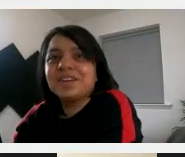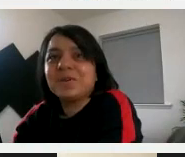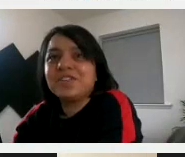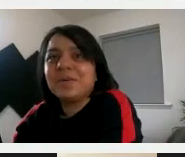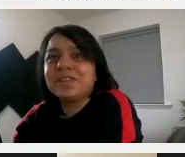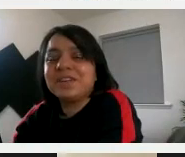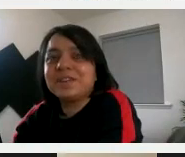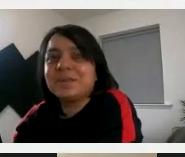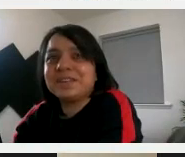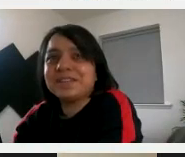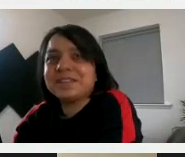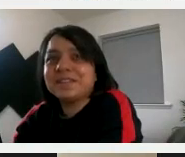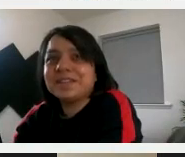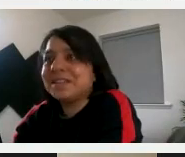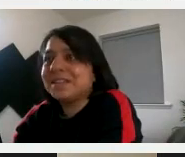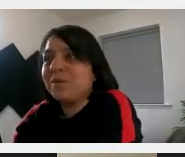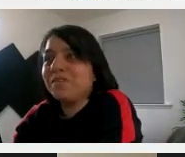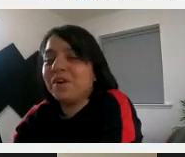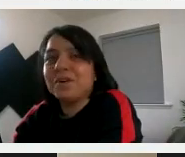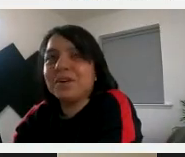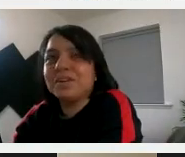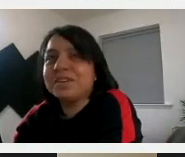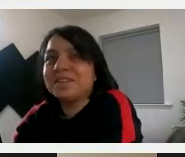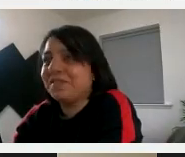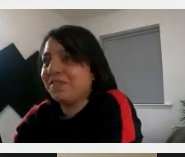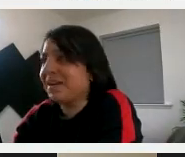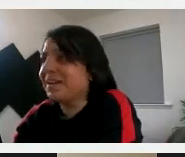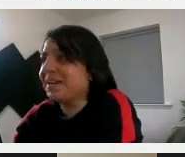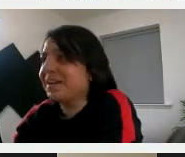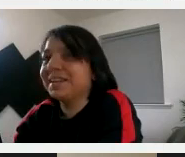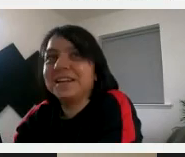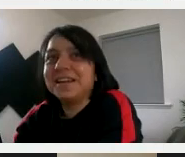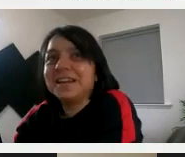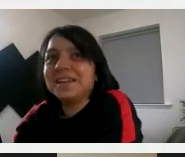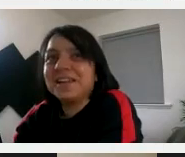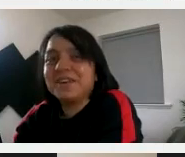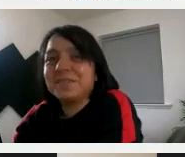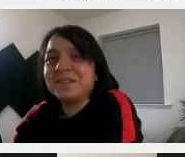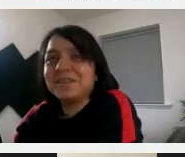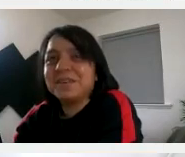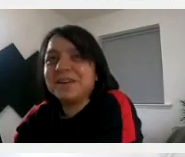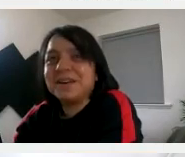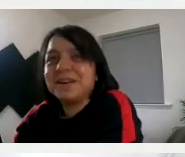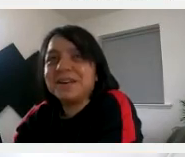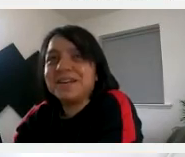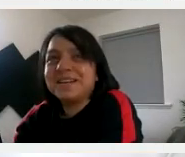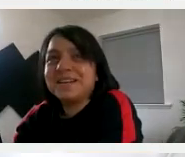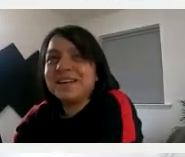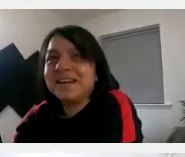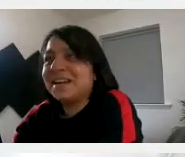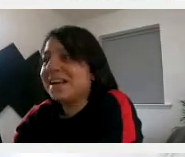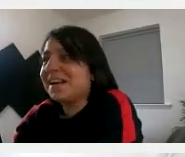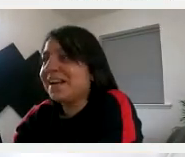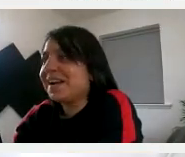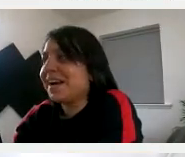Harsh, you want to throw anything into the mix? A bit of a hard one, if you can. I was trying to think something for